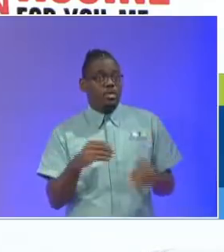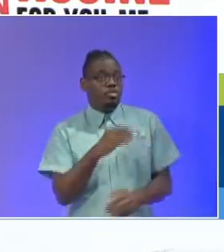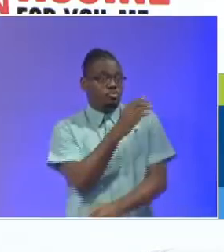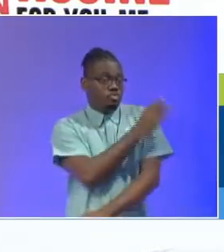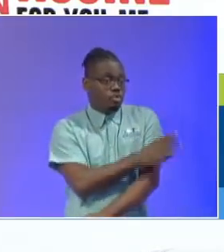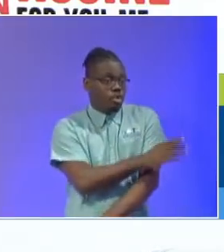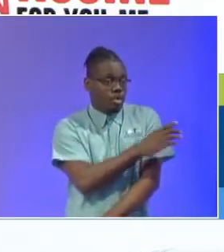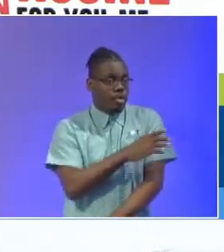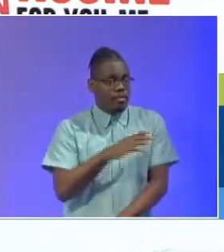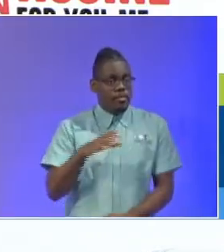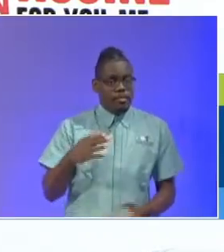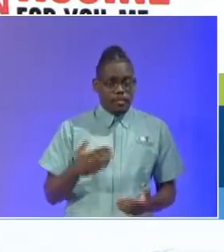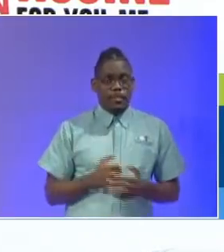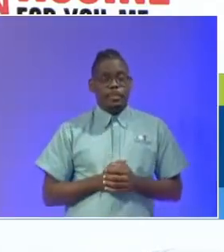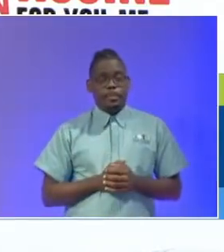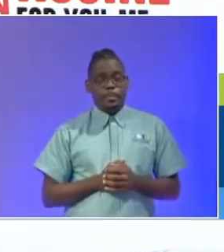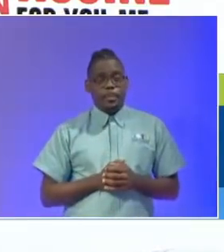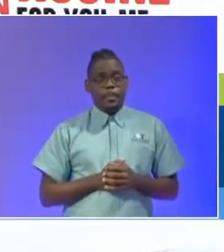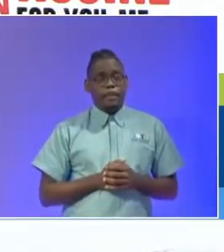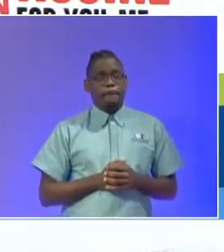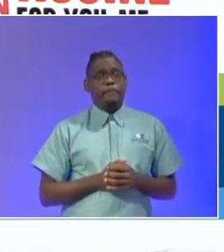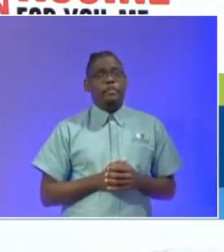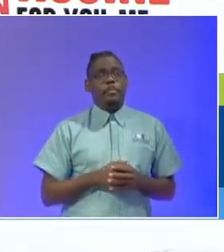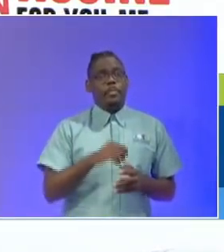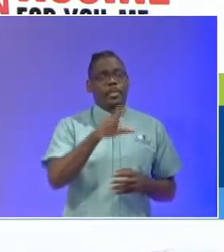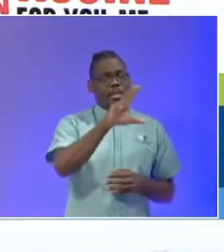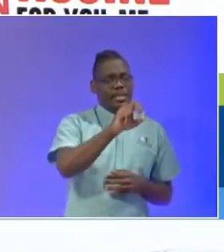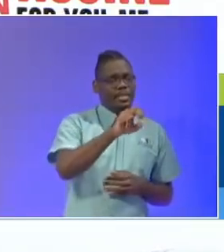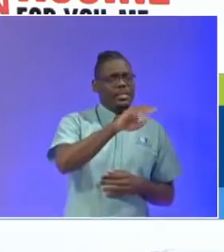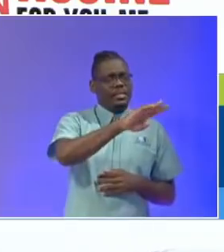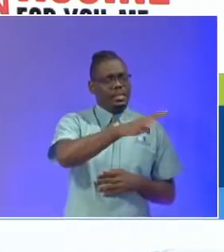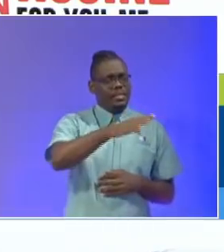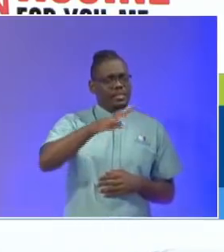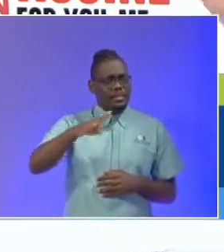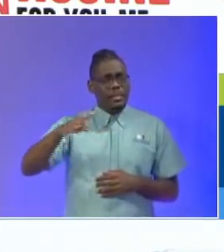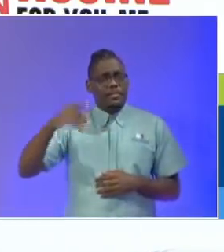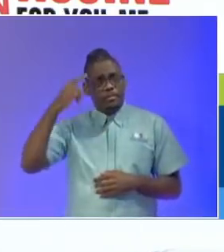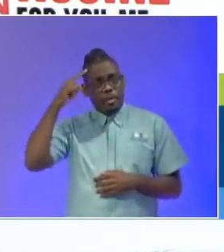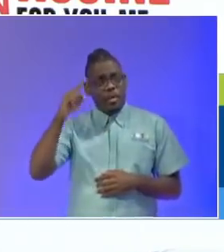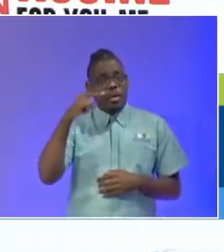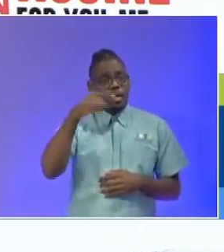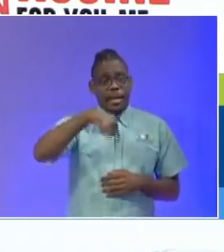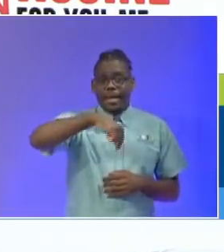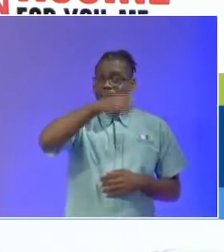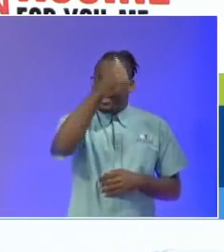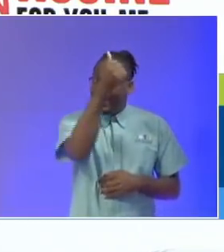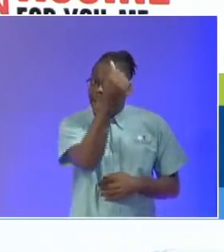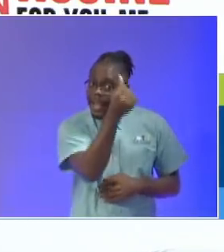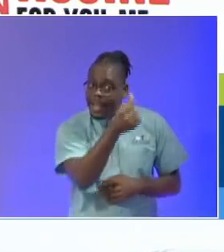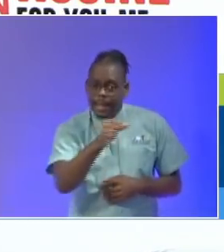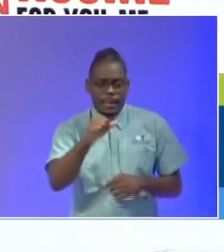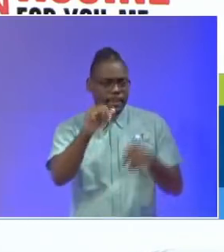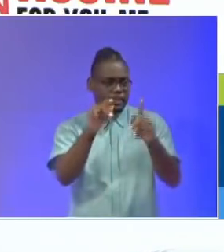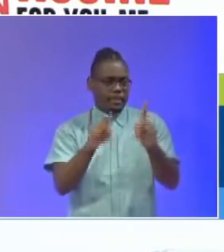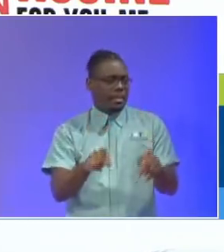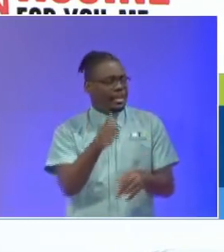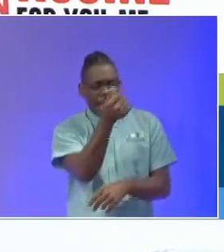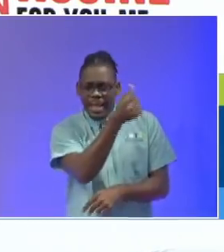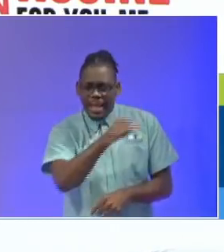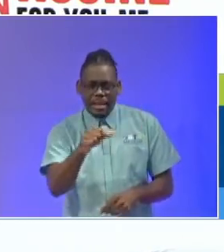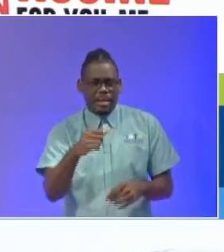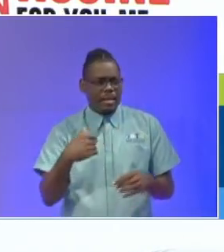30 agencies that are available not only to healthcare workers, but any member of the public who needs that type of